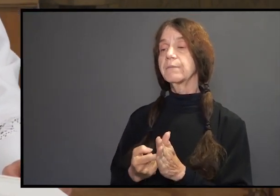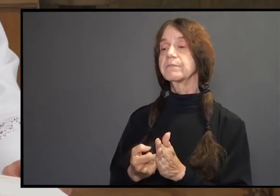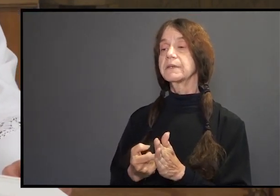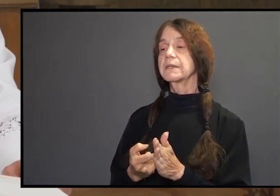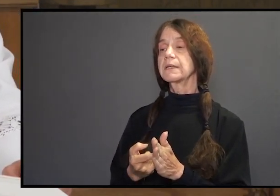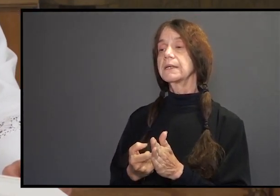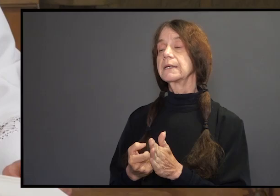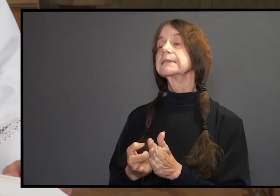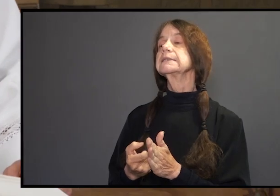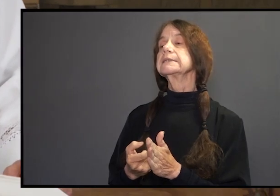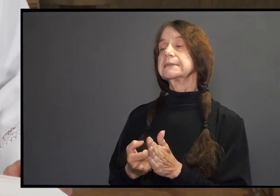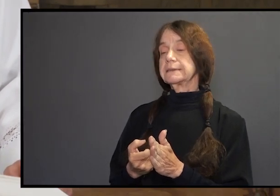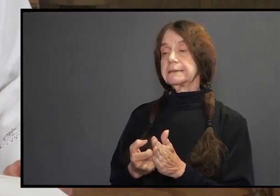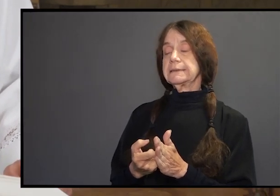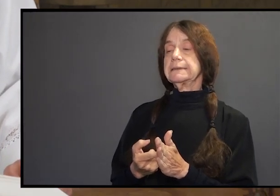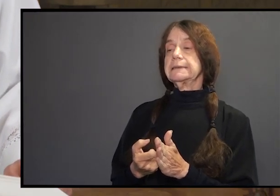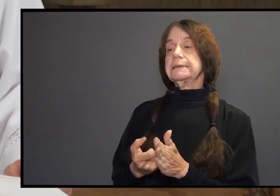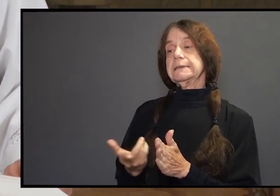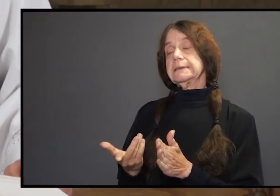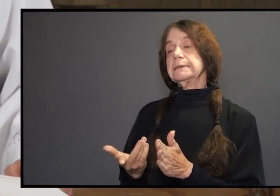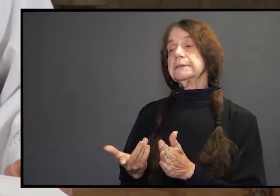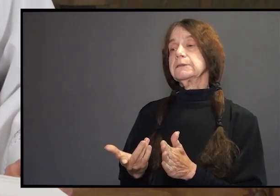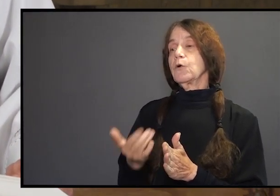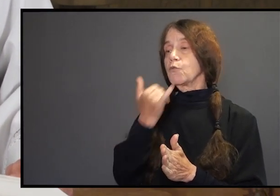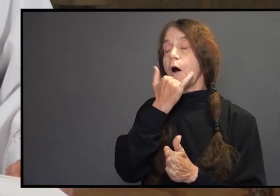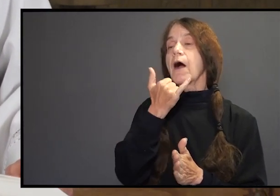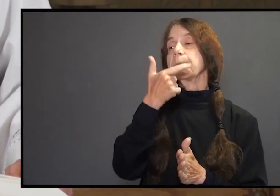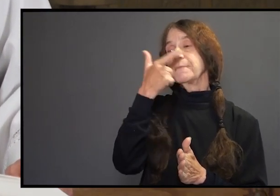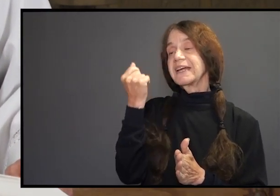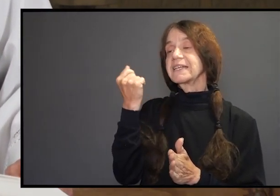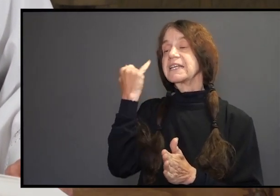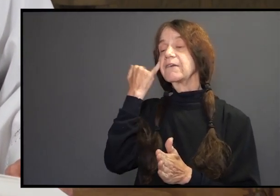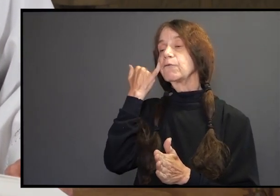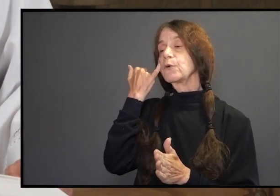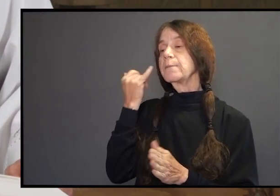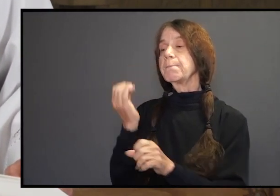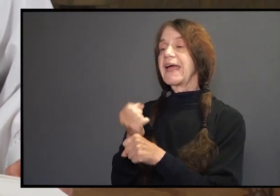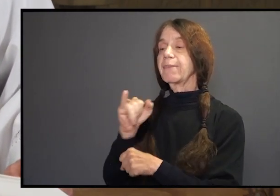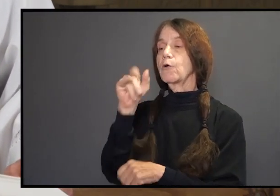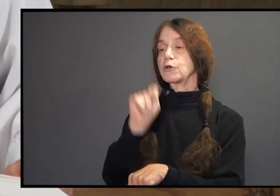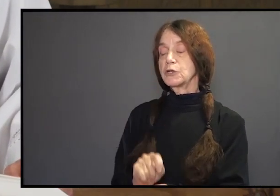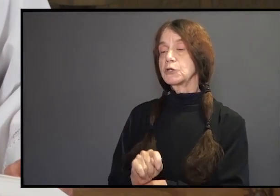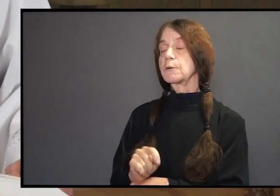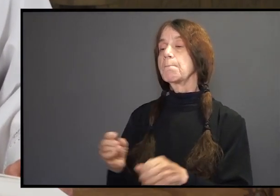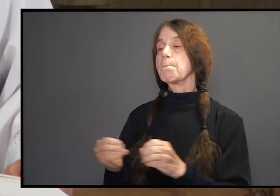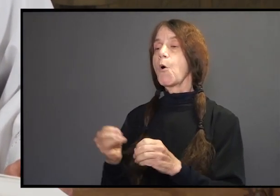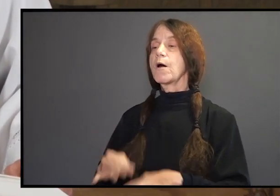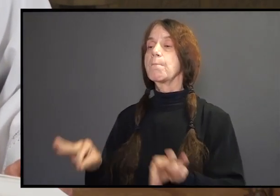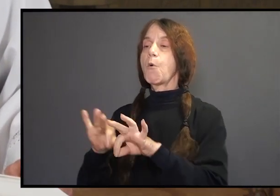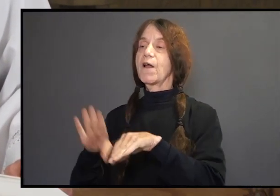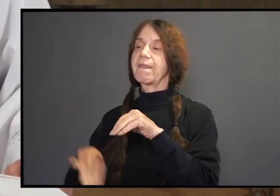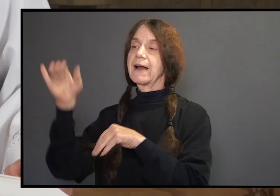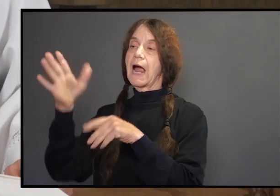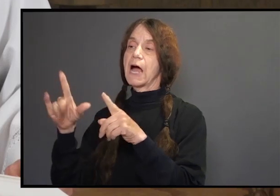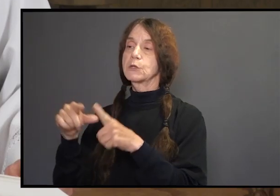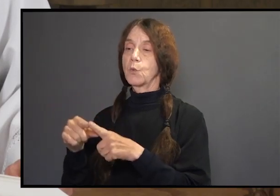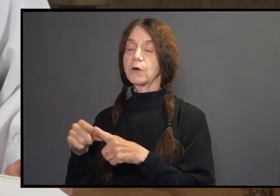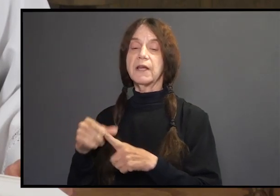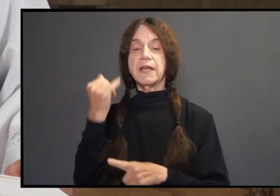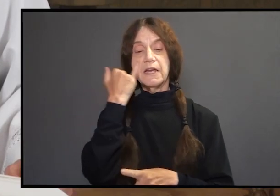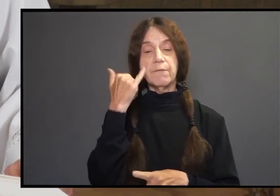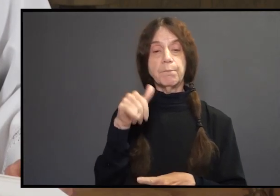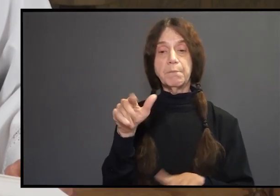make tradition a measure for faithfulness. When the worthiness of others is judged by how well they keep